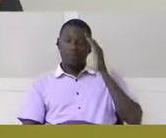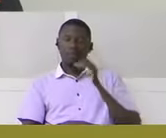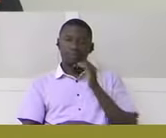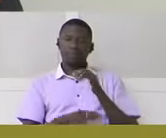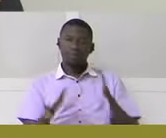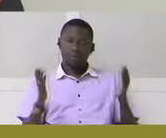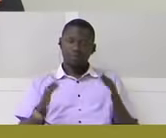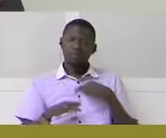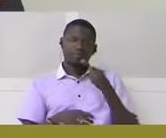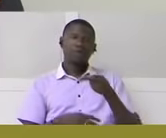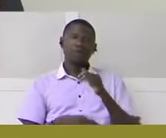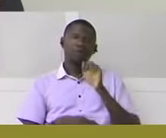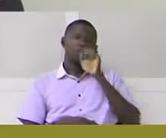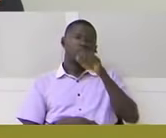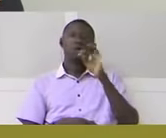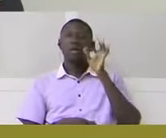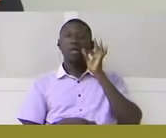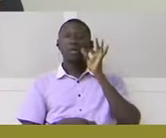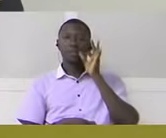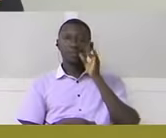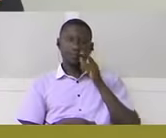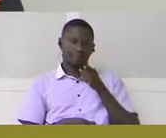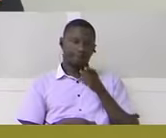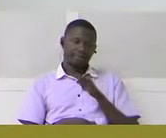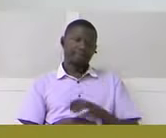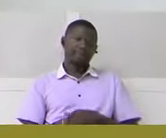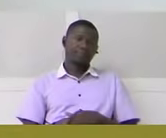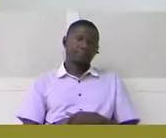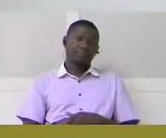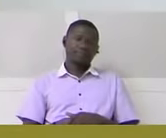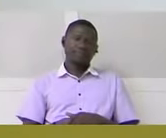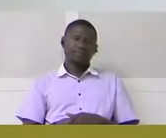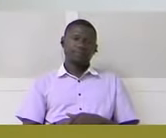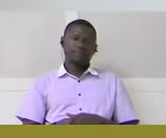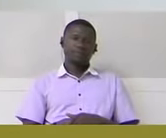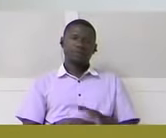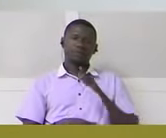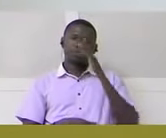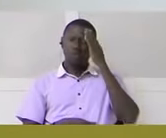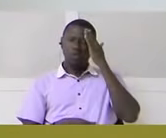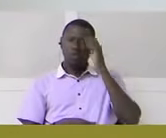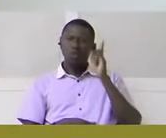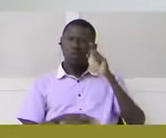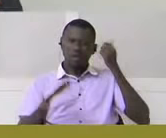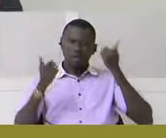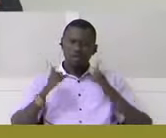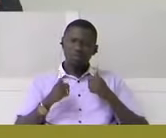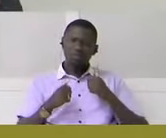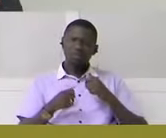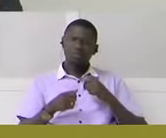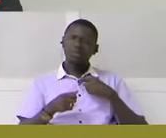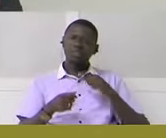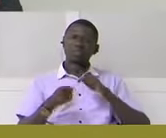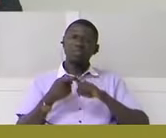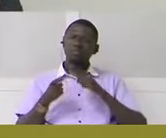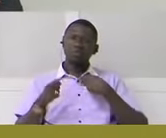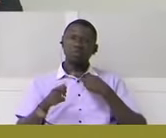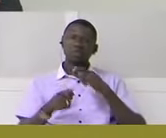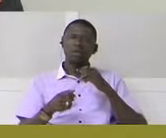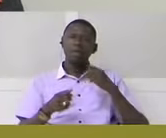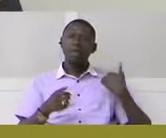much for that answer. Inumbara ojabiroka. Do you know what happened in relation to the victims in that particular